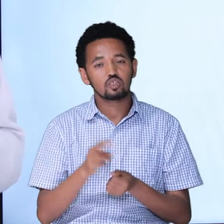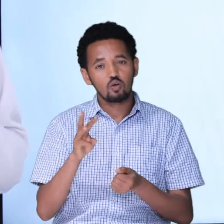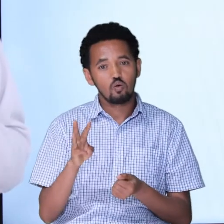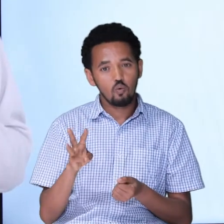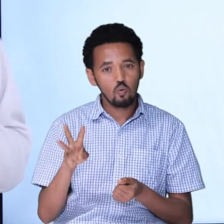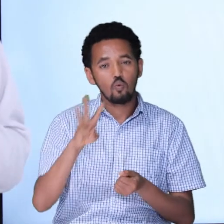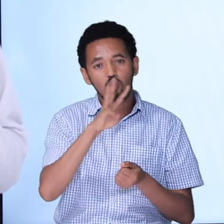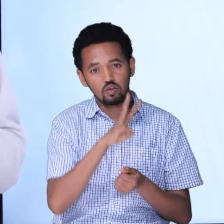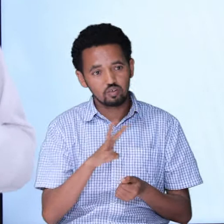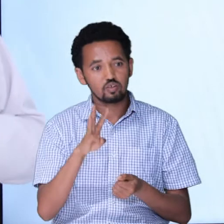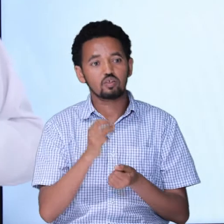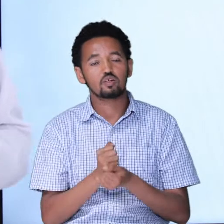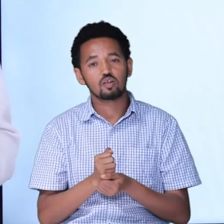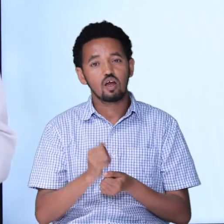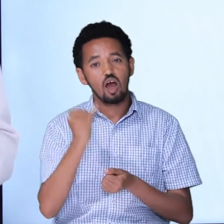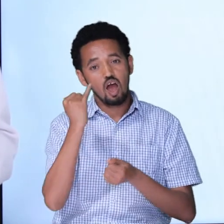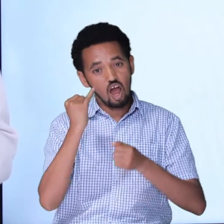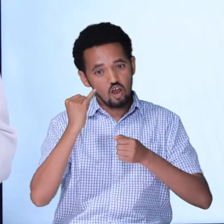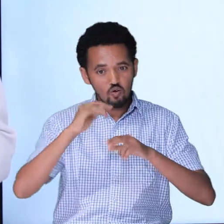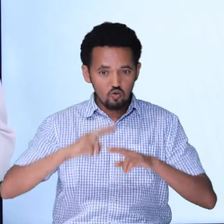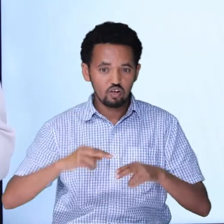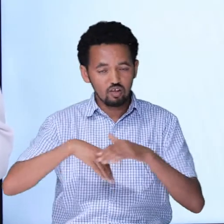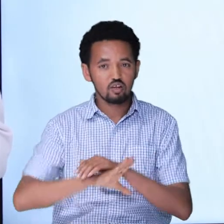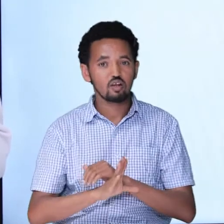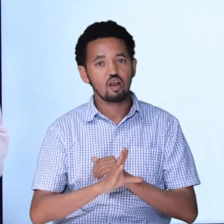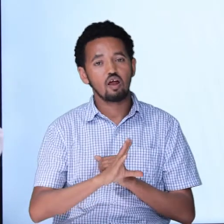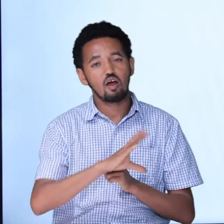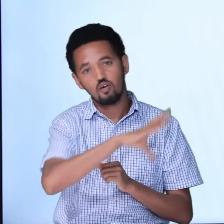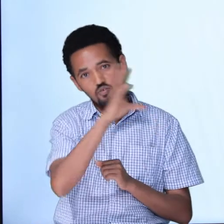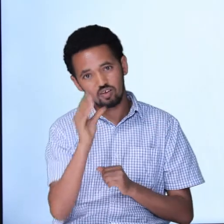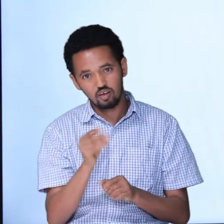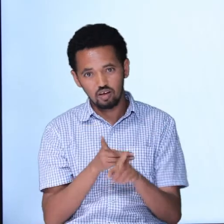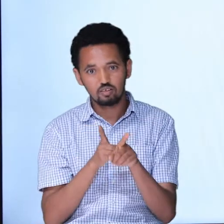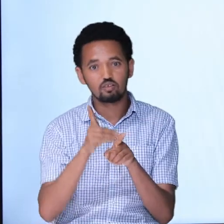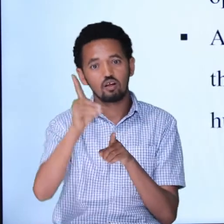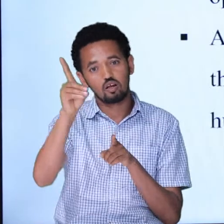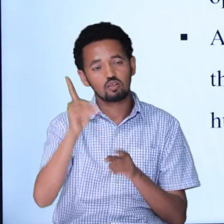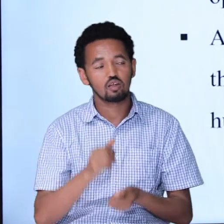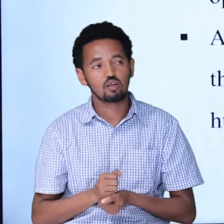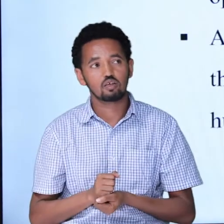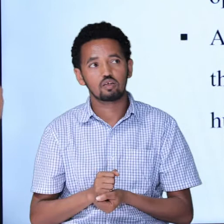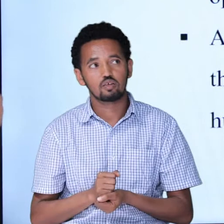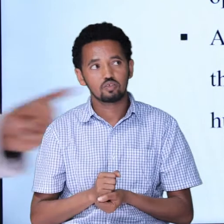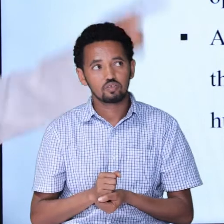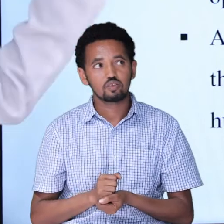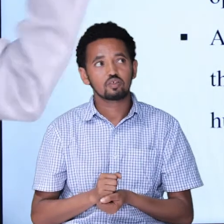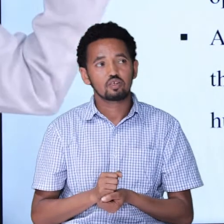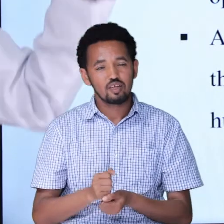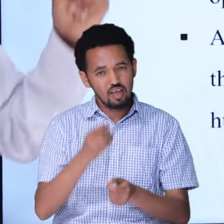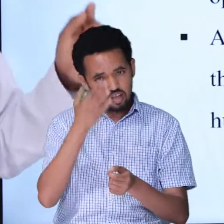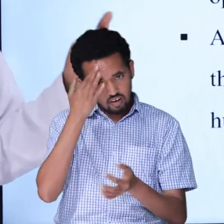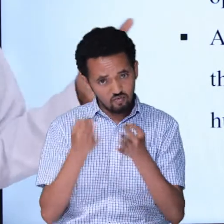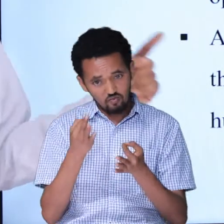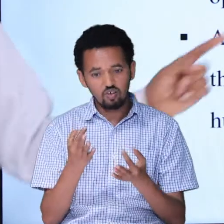Western ideology in Africa directly. In fact, there